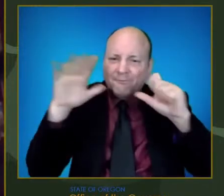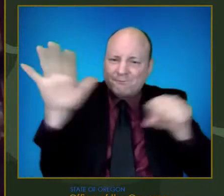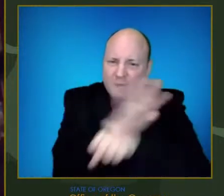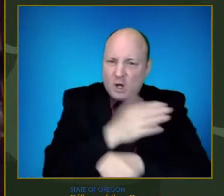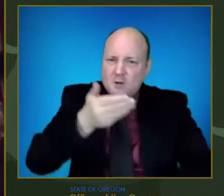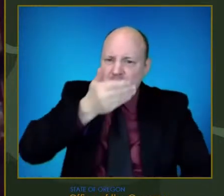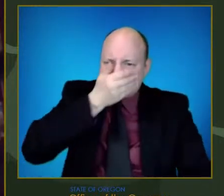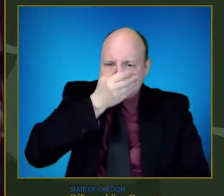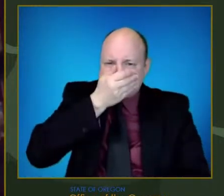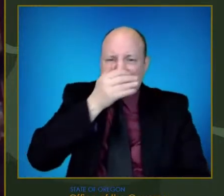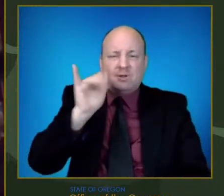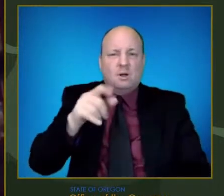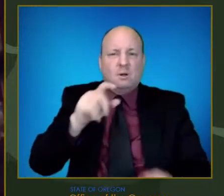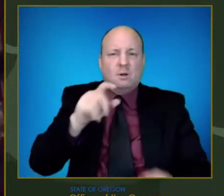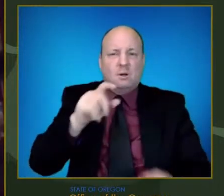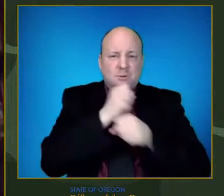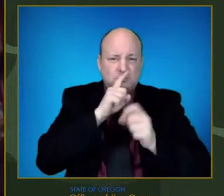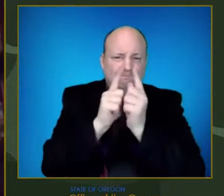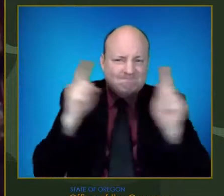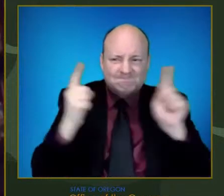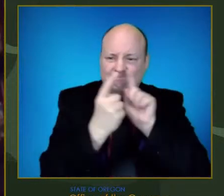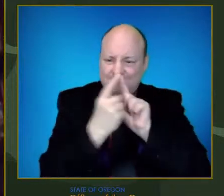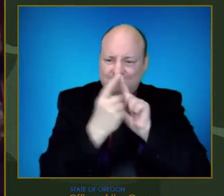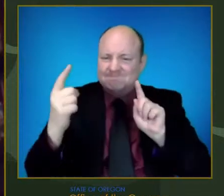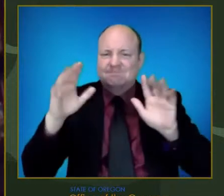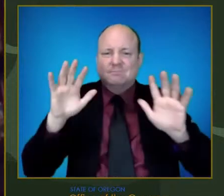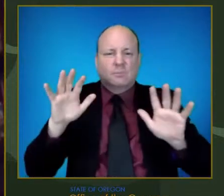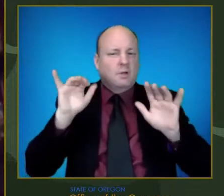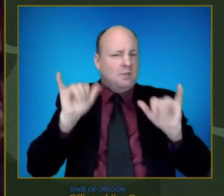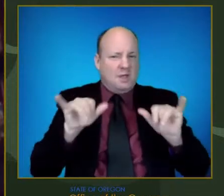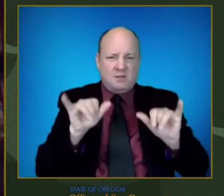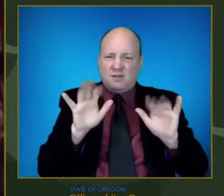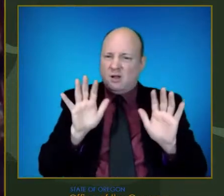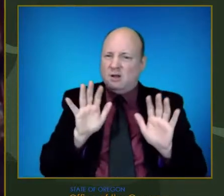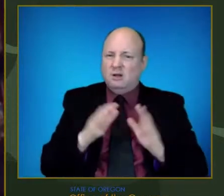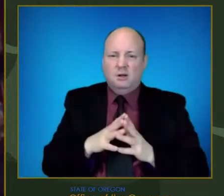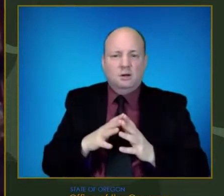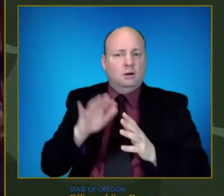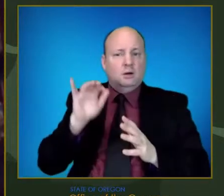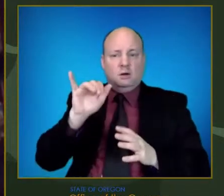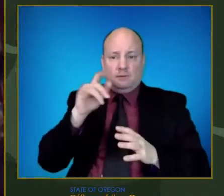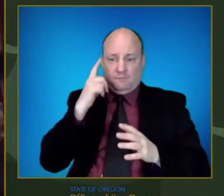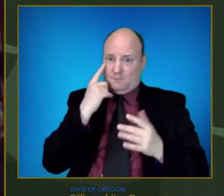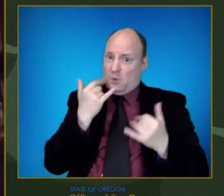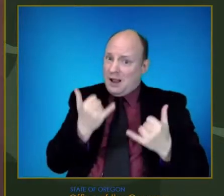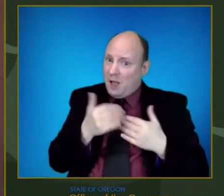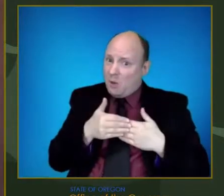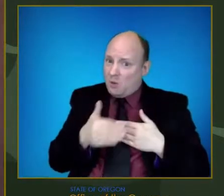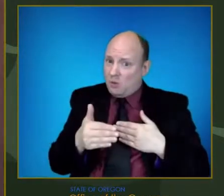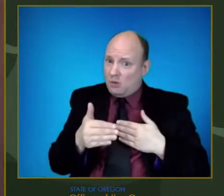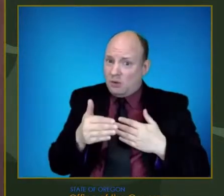distance. Again, these activities are for now and not forever. We can get through this together.